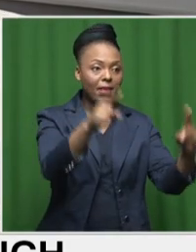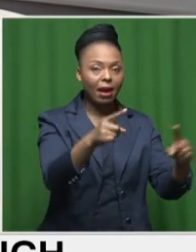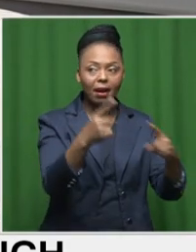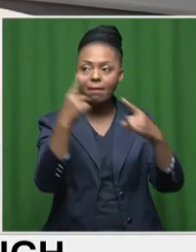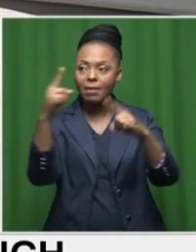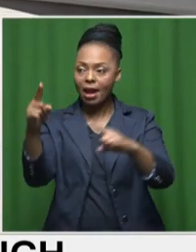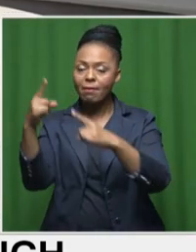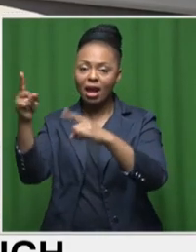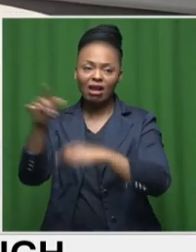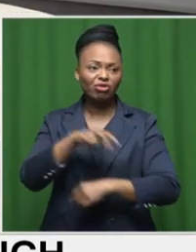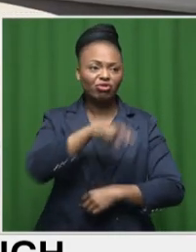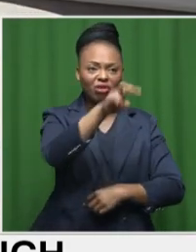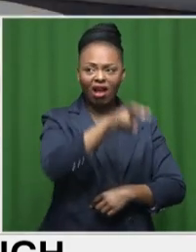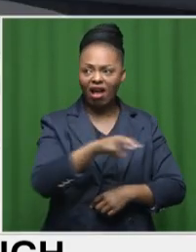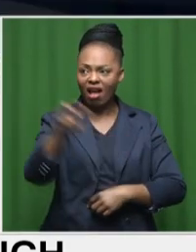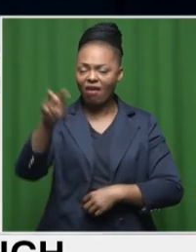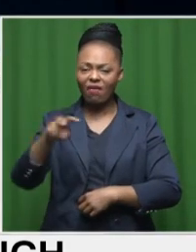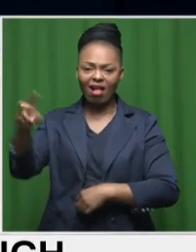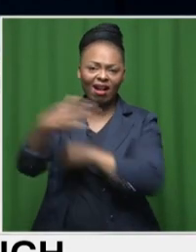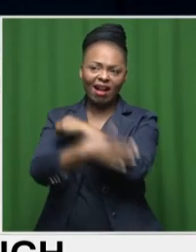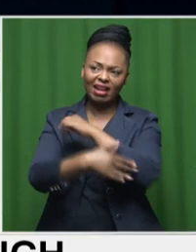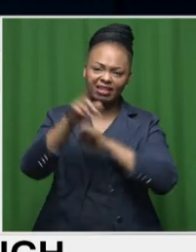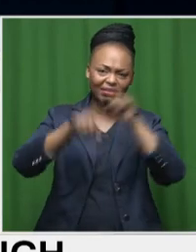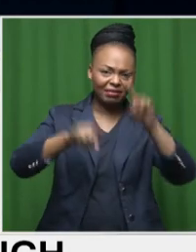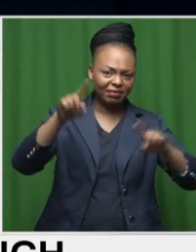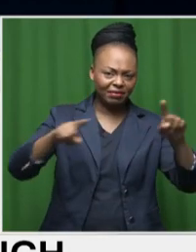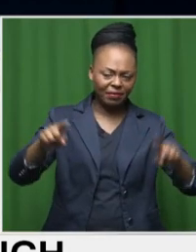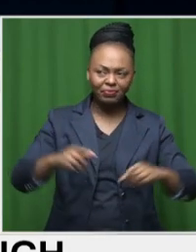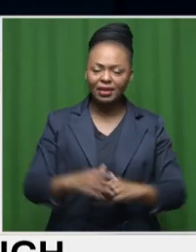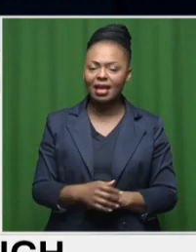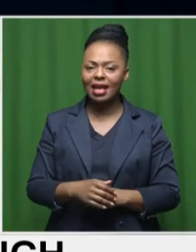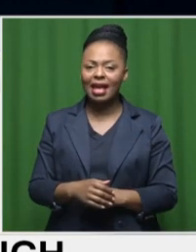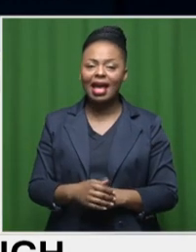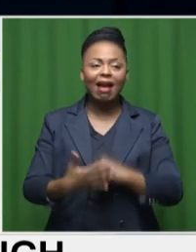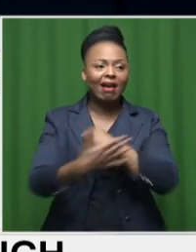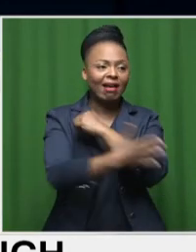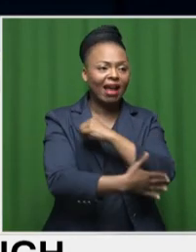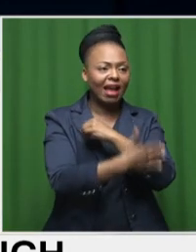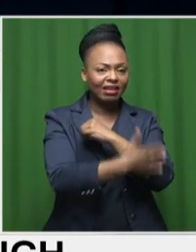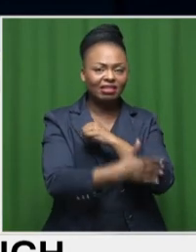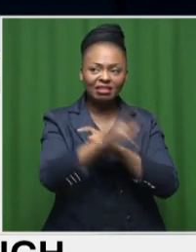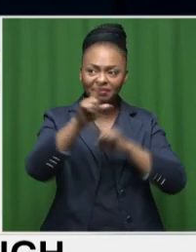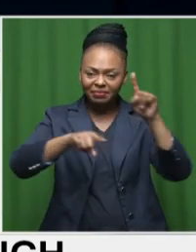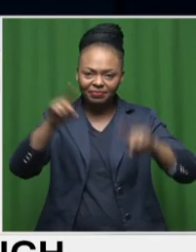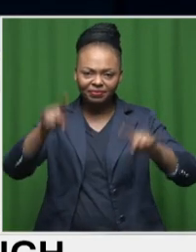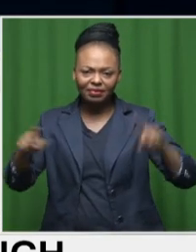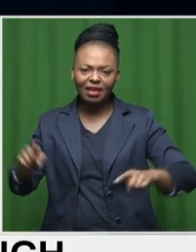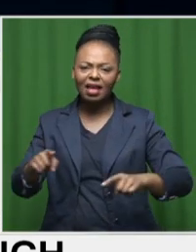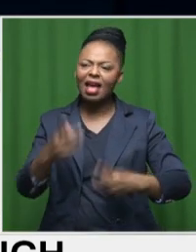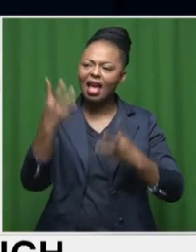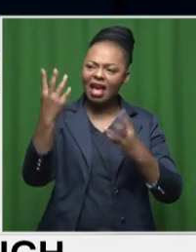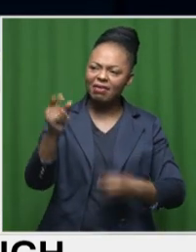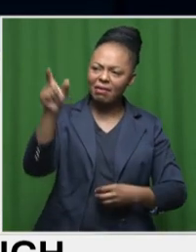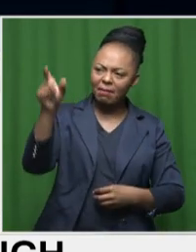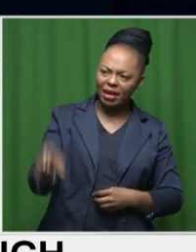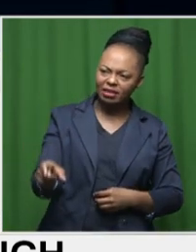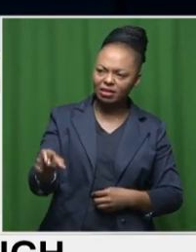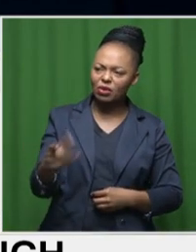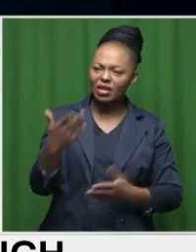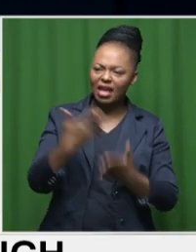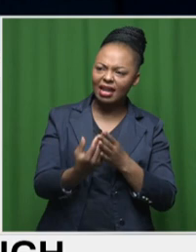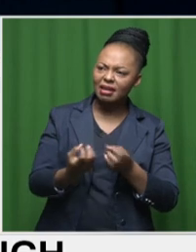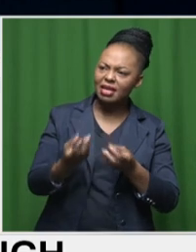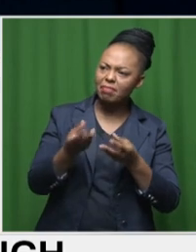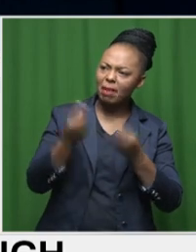are the most important. And in every single country, you have a wonderful person who can inspire you, who